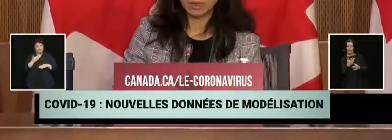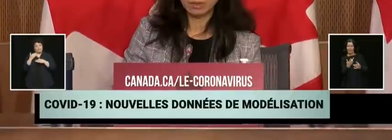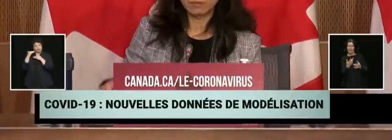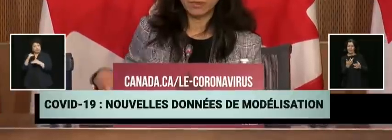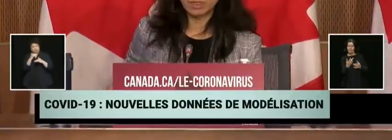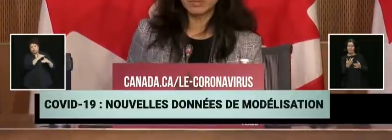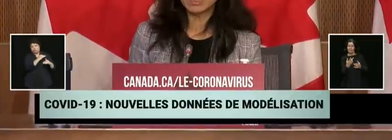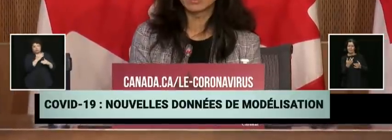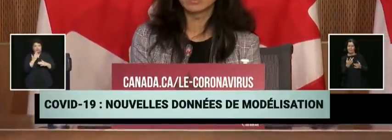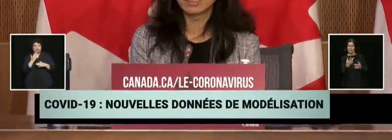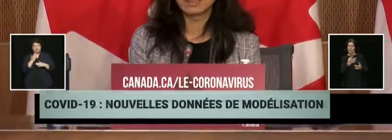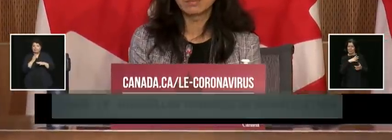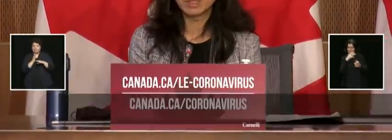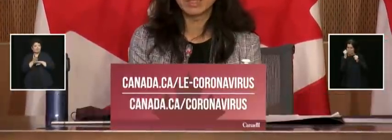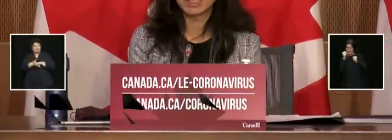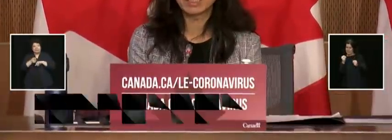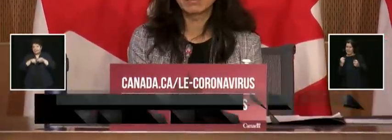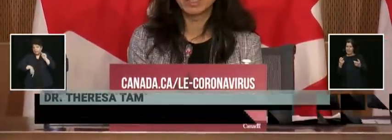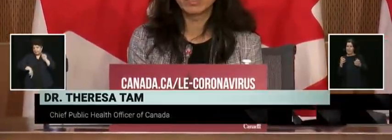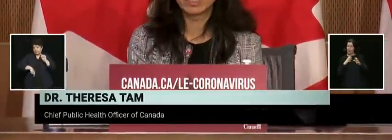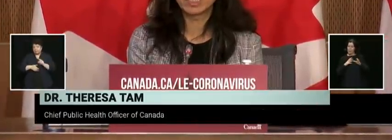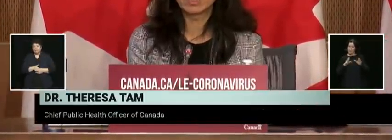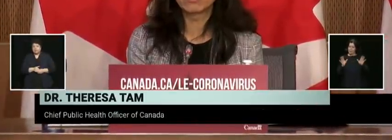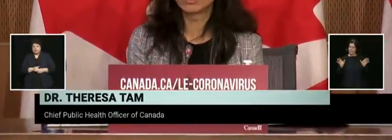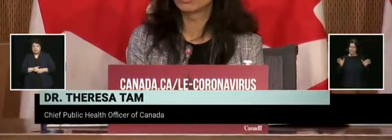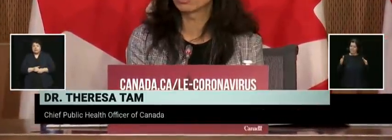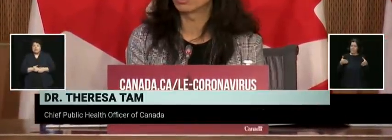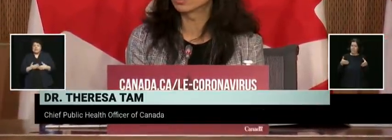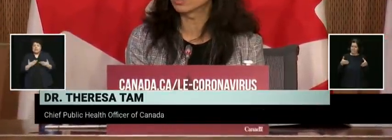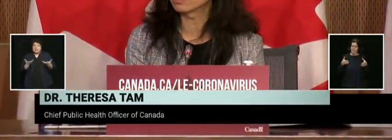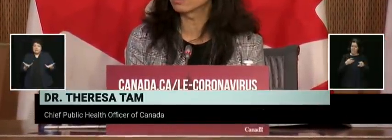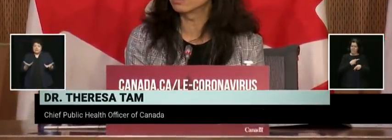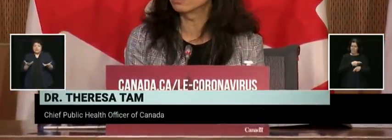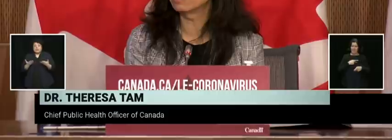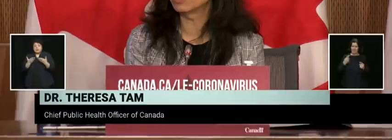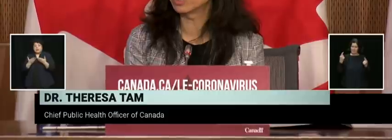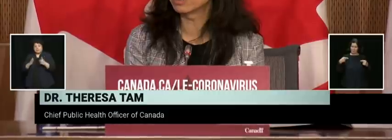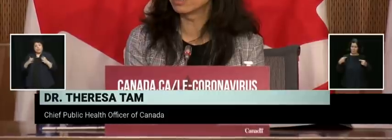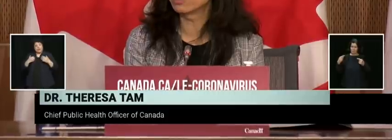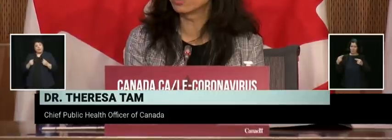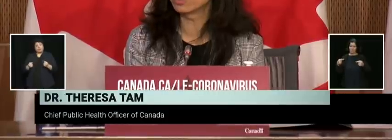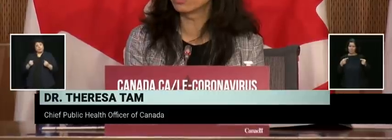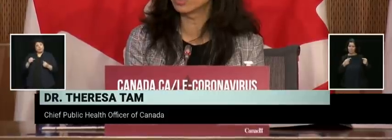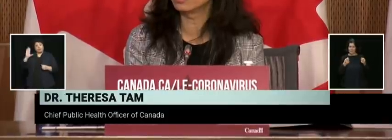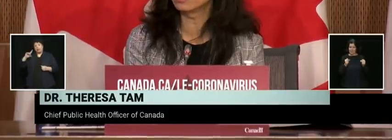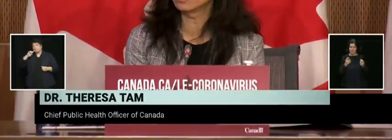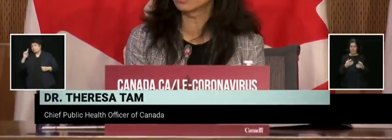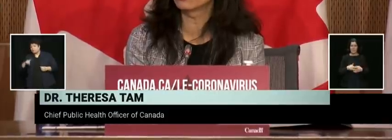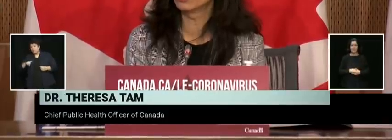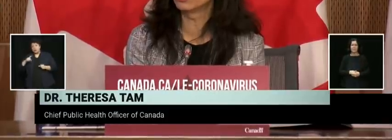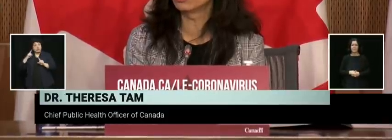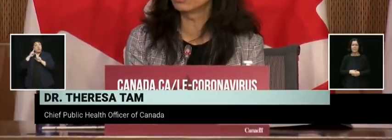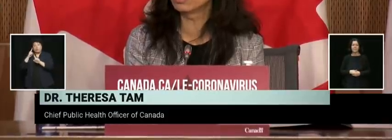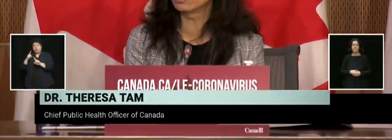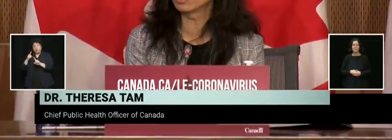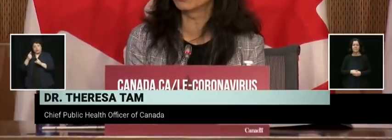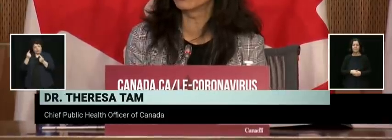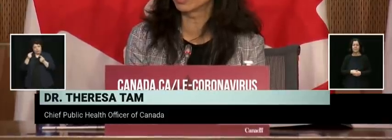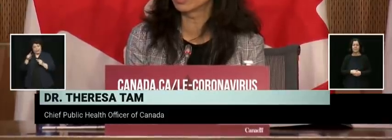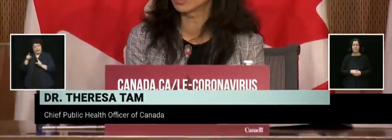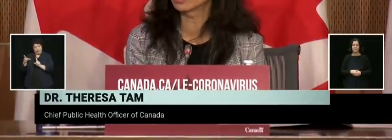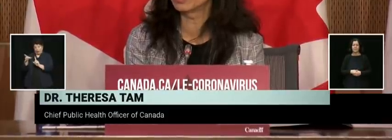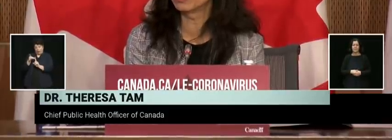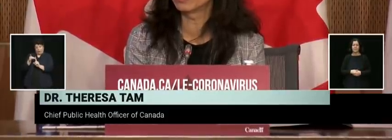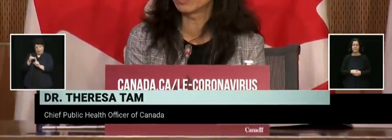I think fundamentally the public health measures are there to reduce contacts and spread. So anything that can reduce the number